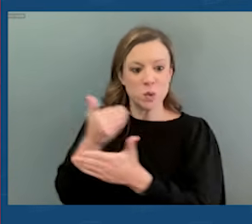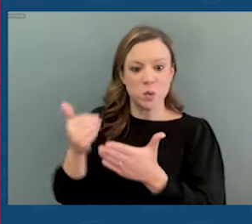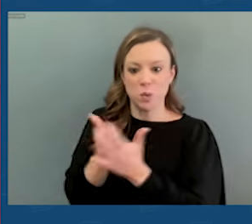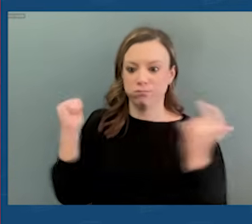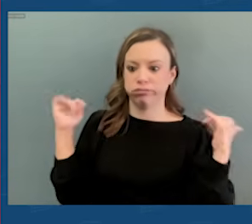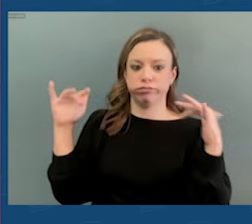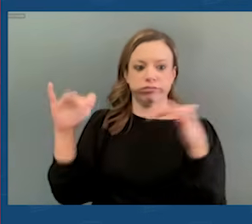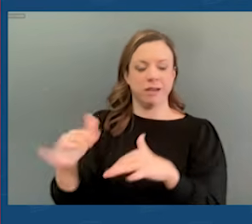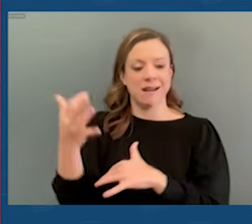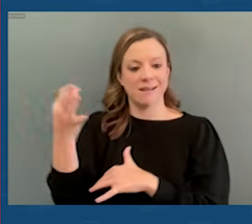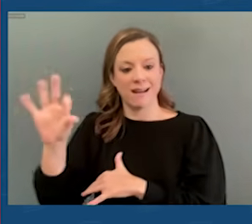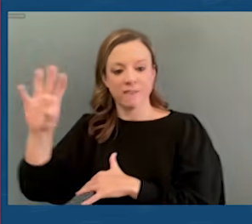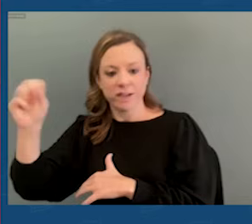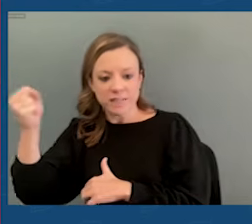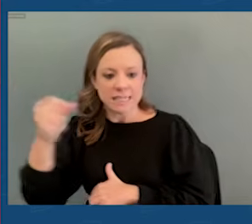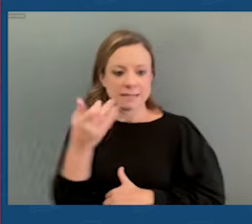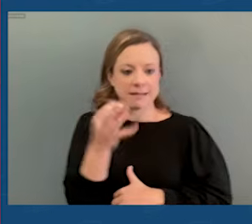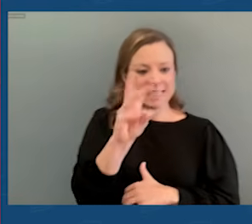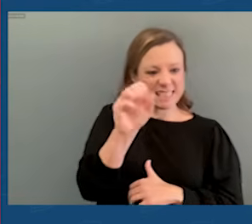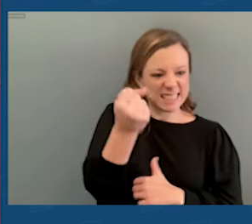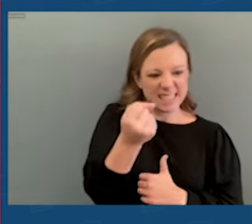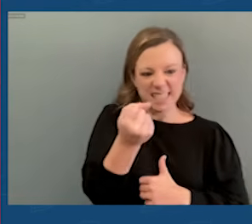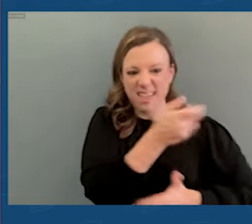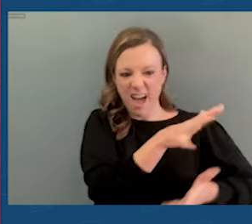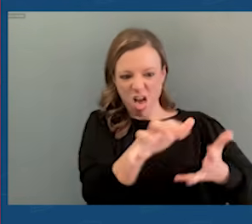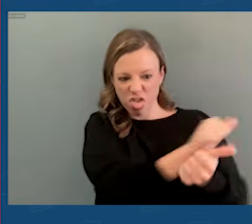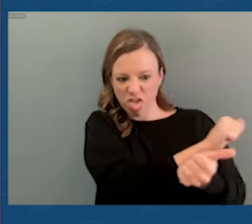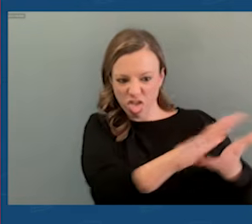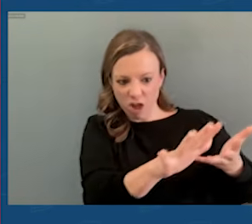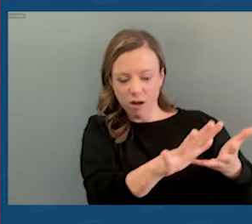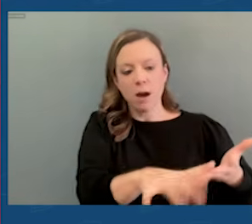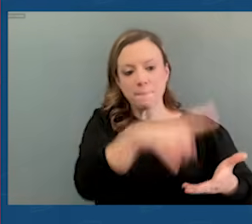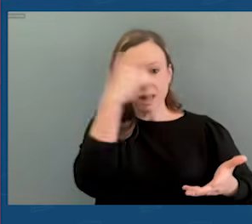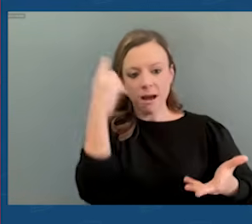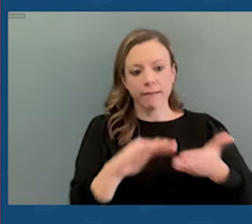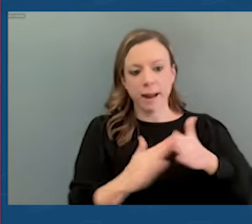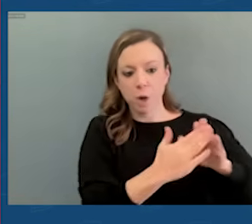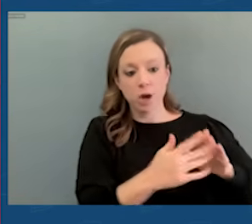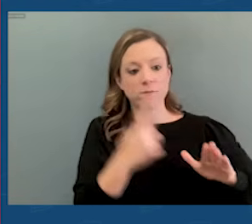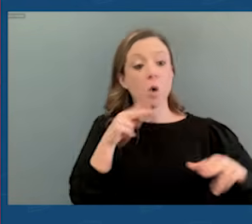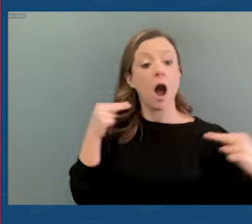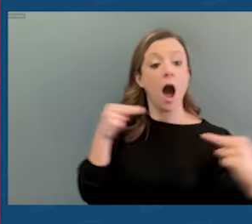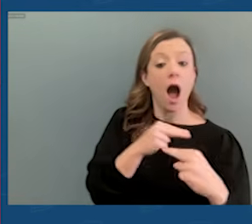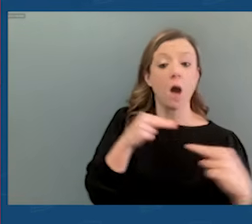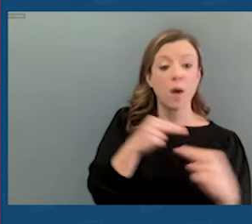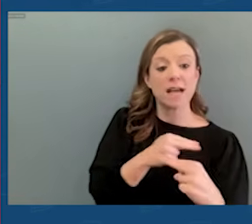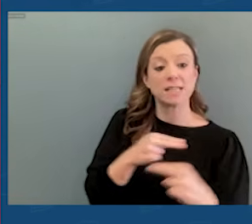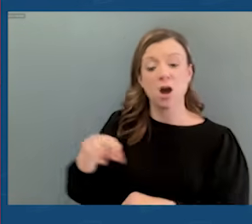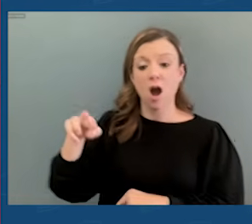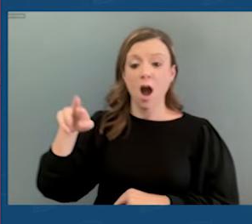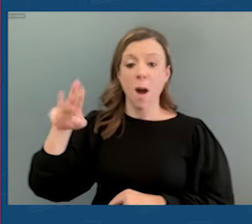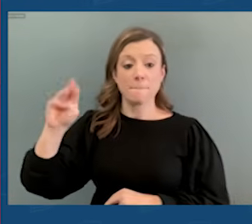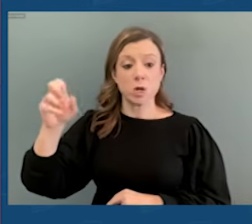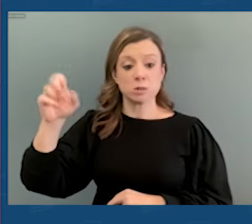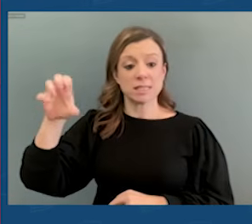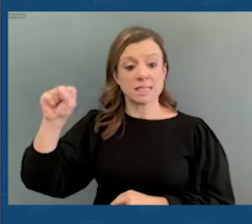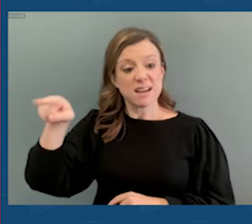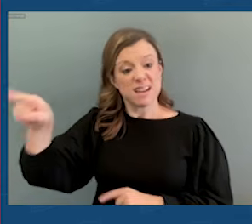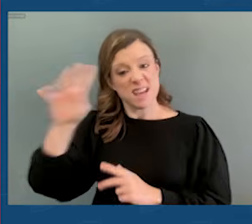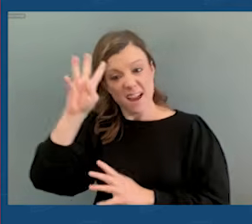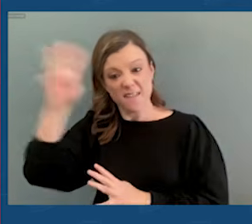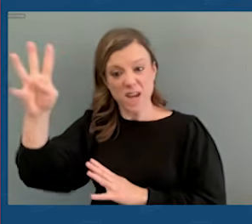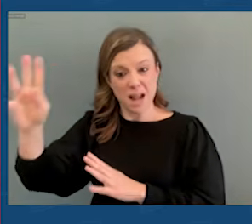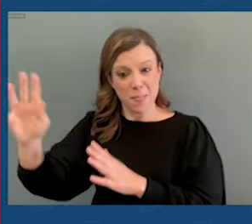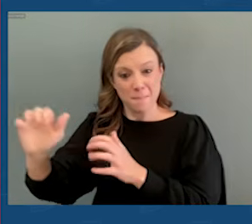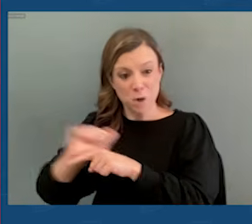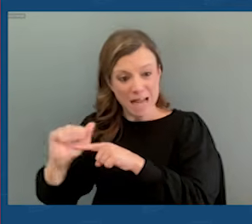neighborhoods to make way for federal highways in other states, New York's own Robert Moses innovated the practice in the 1920s,